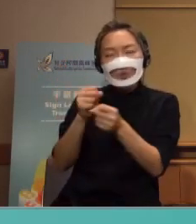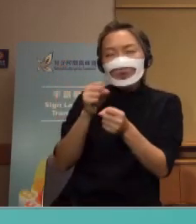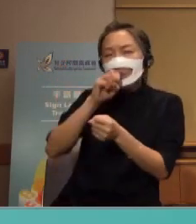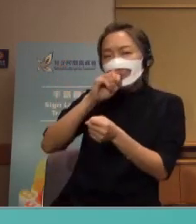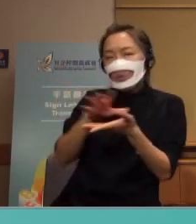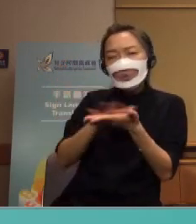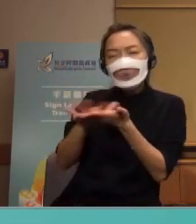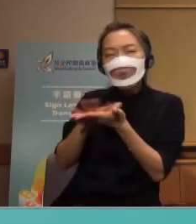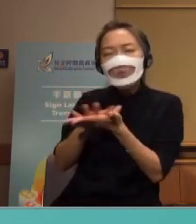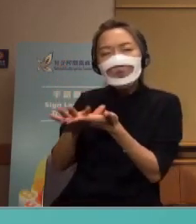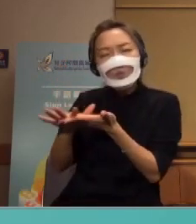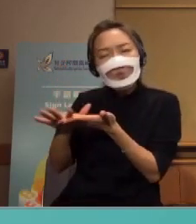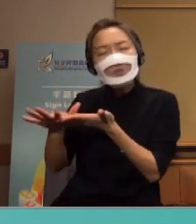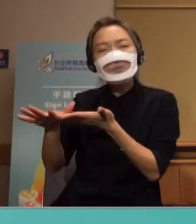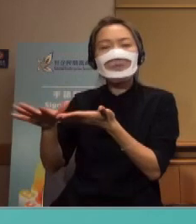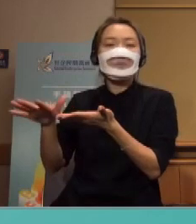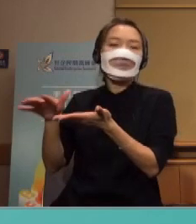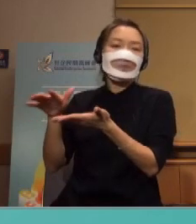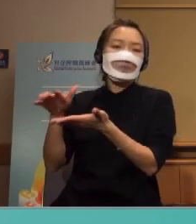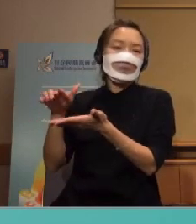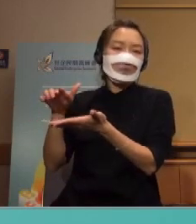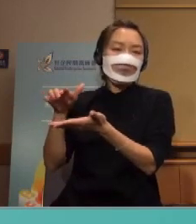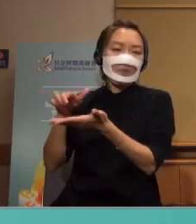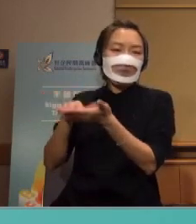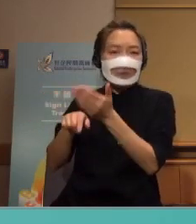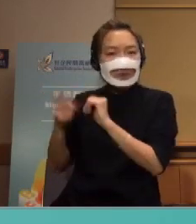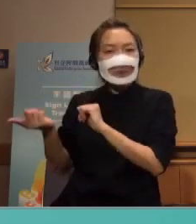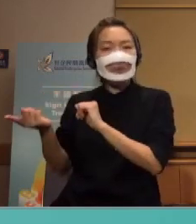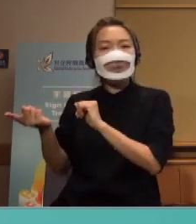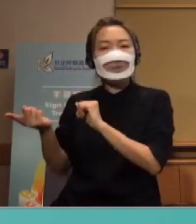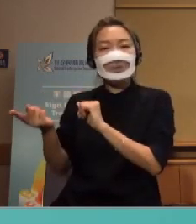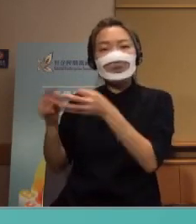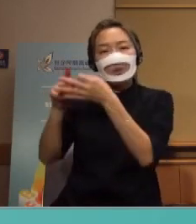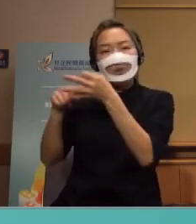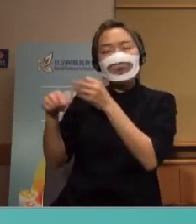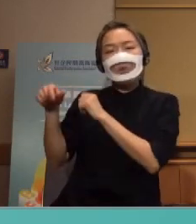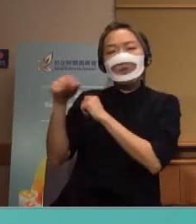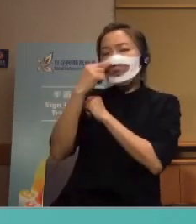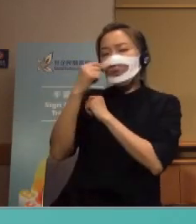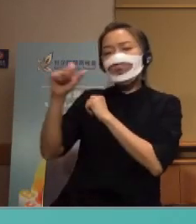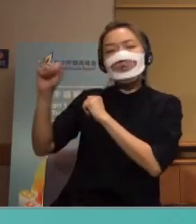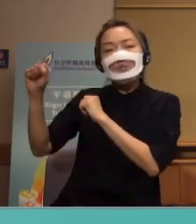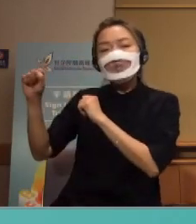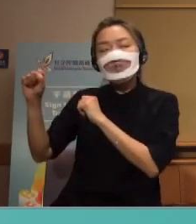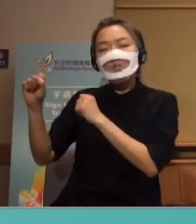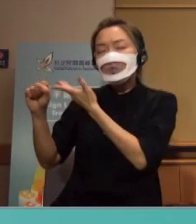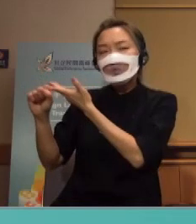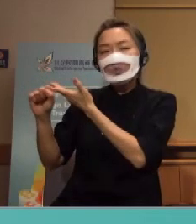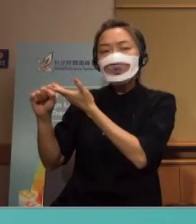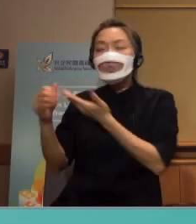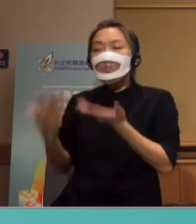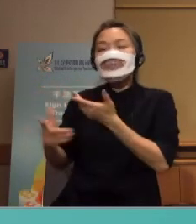NGO, it represents people of difference. And I'm also just thinking for the actual people of difference, whether being